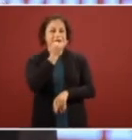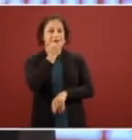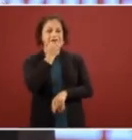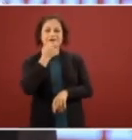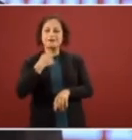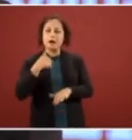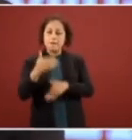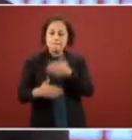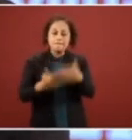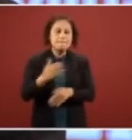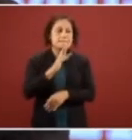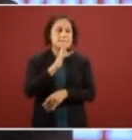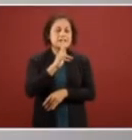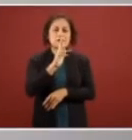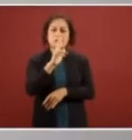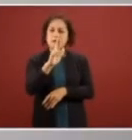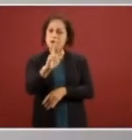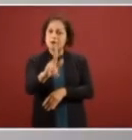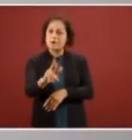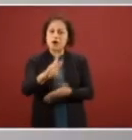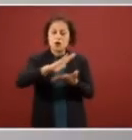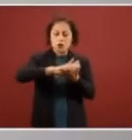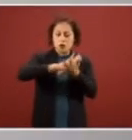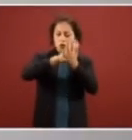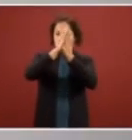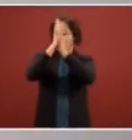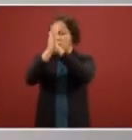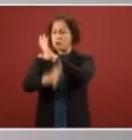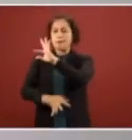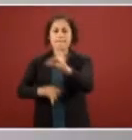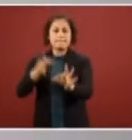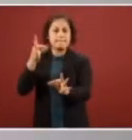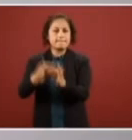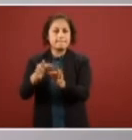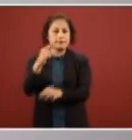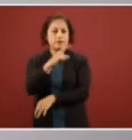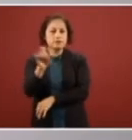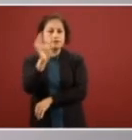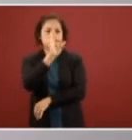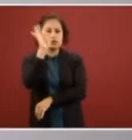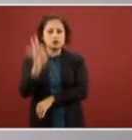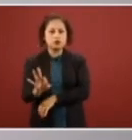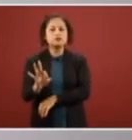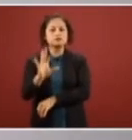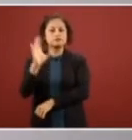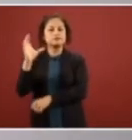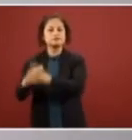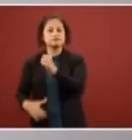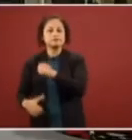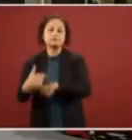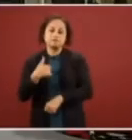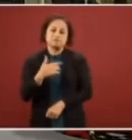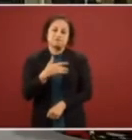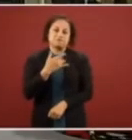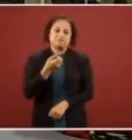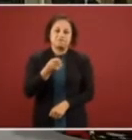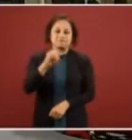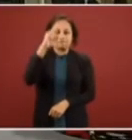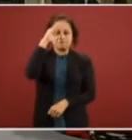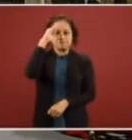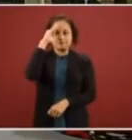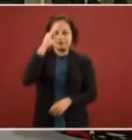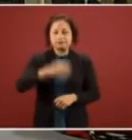even better. Y consumar la obra de transformación. And to consummate the work eso of transformation. That is what I think.